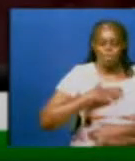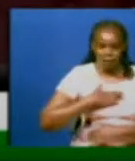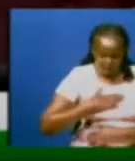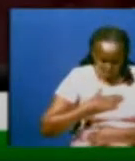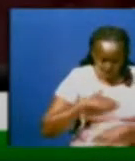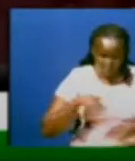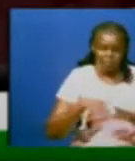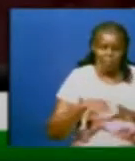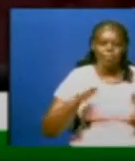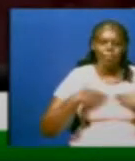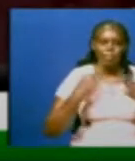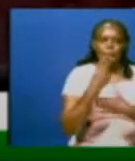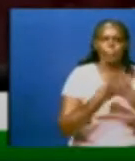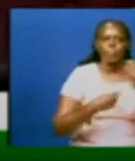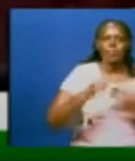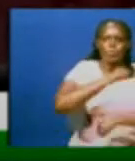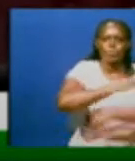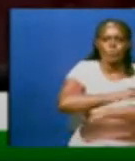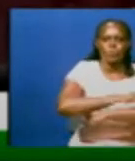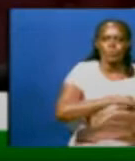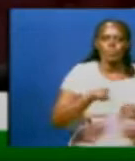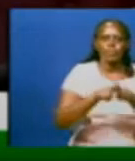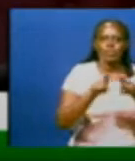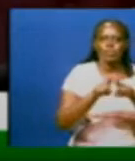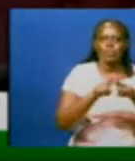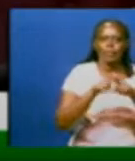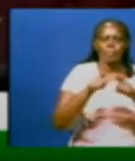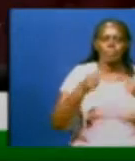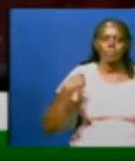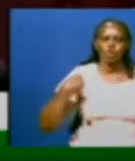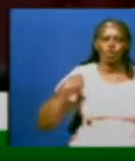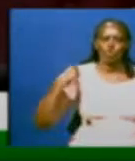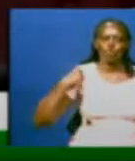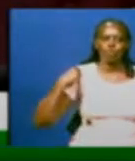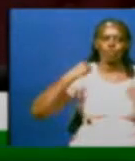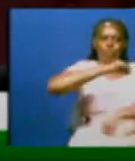that both schools have the same uniform.